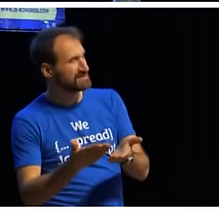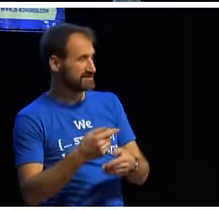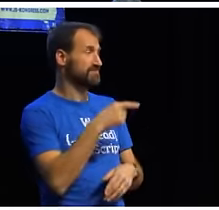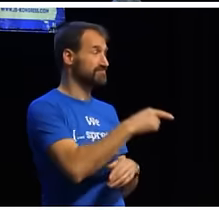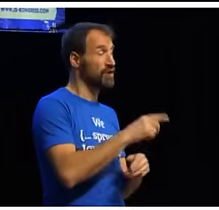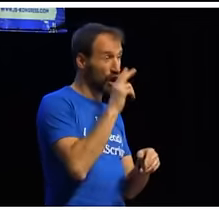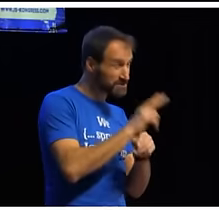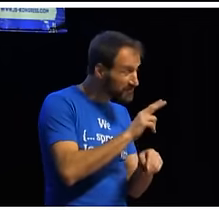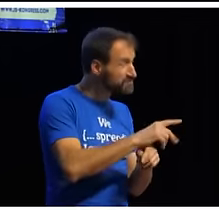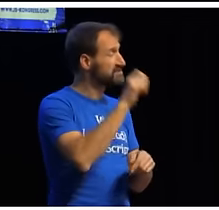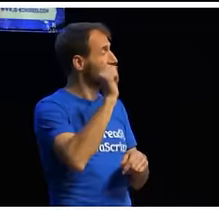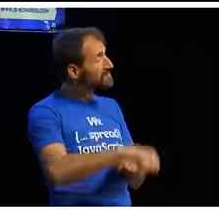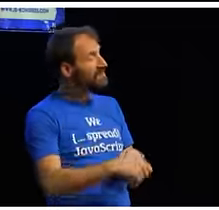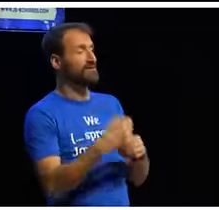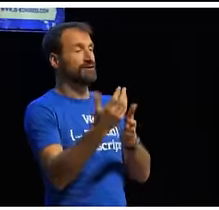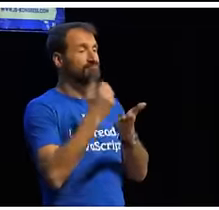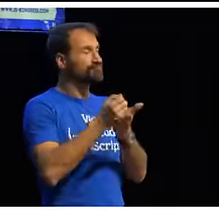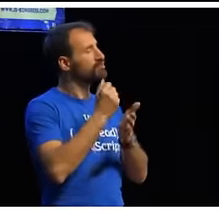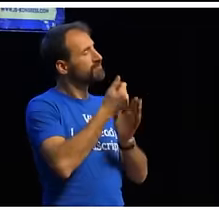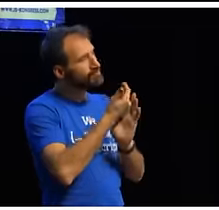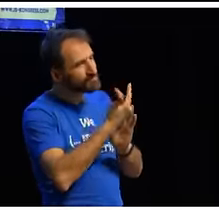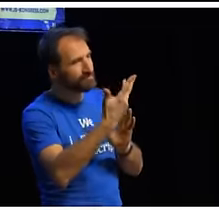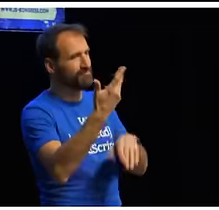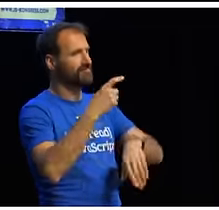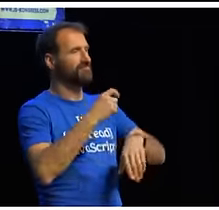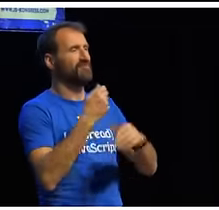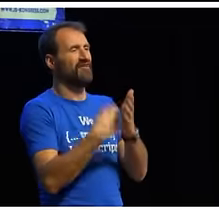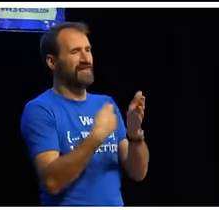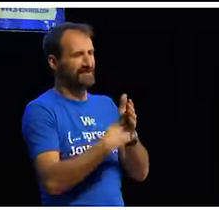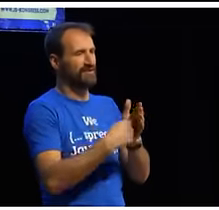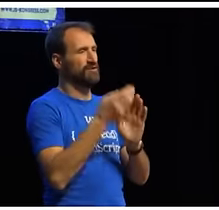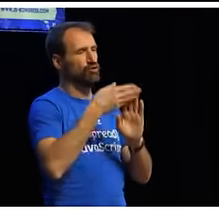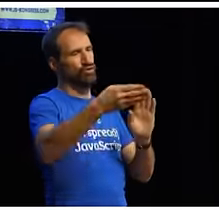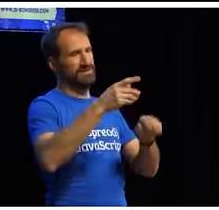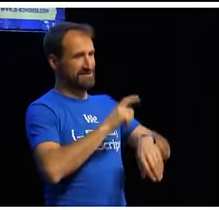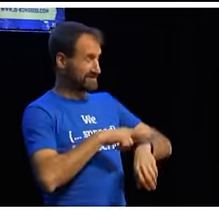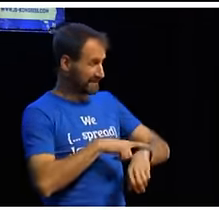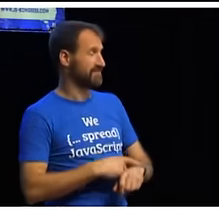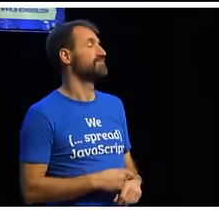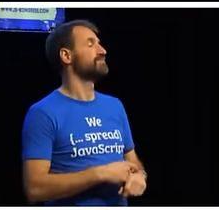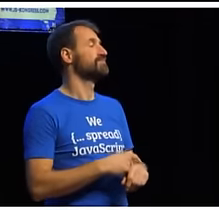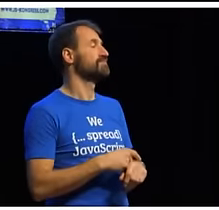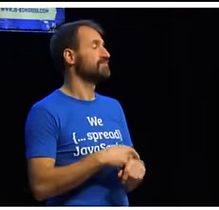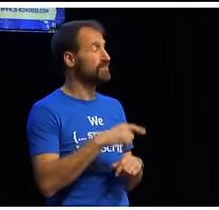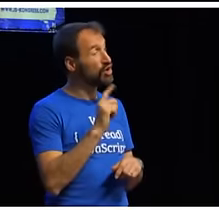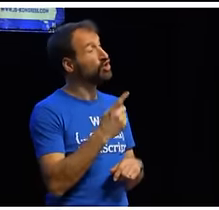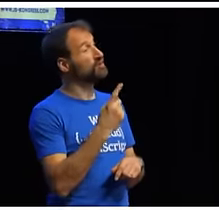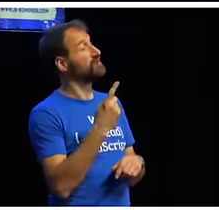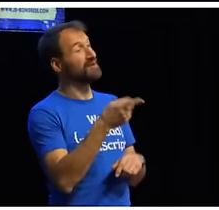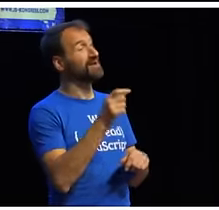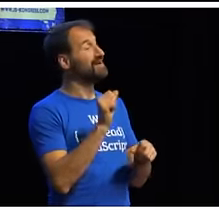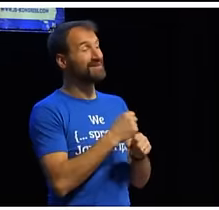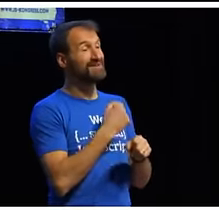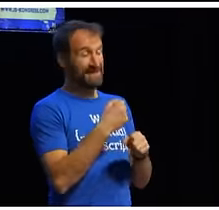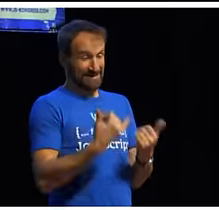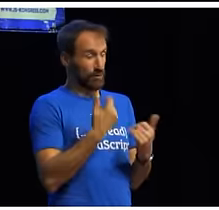They are cancelable. And that's also a main difference between promises and observables. You can't cancel promises at the